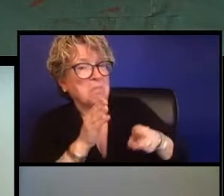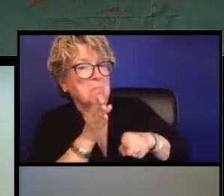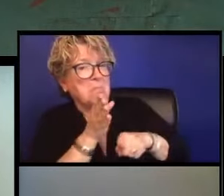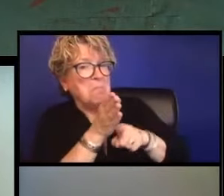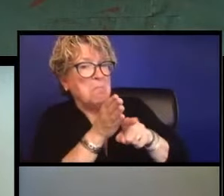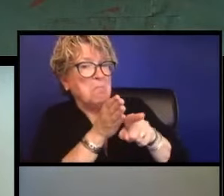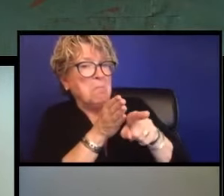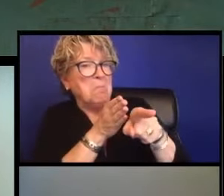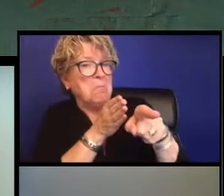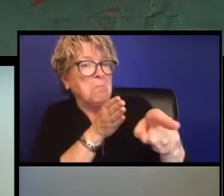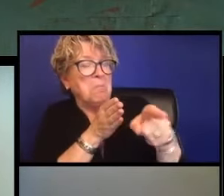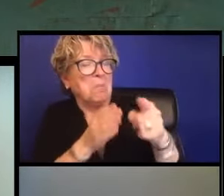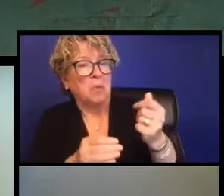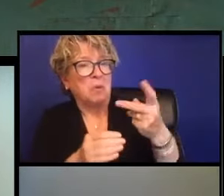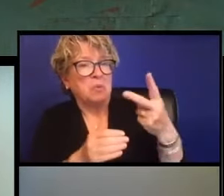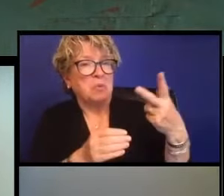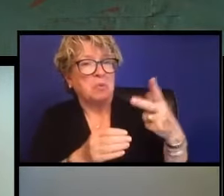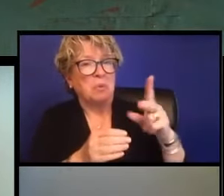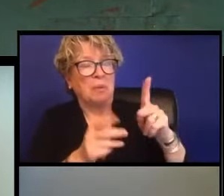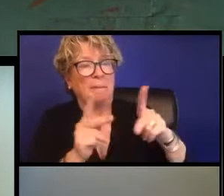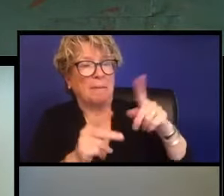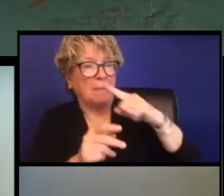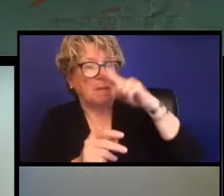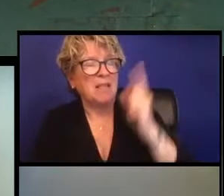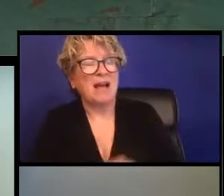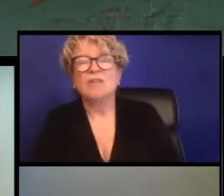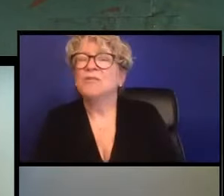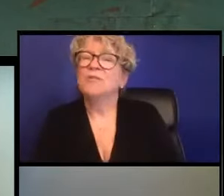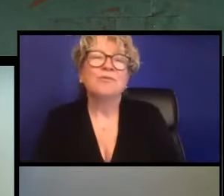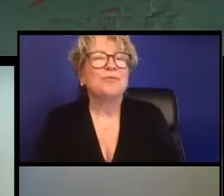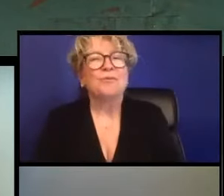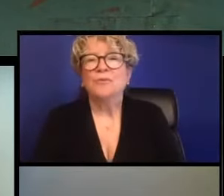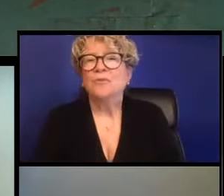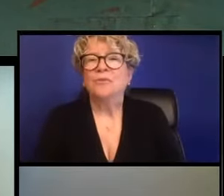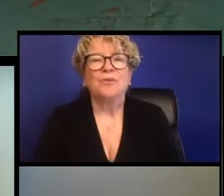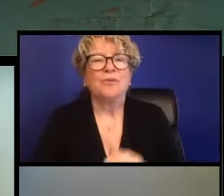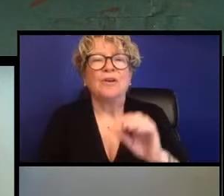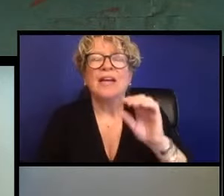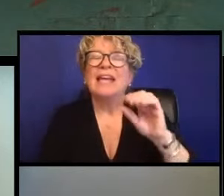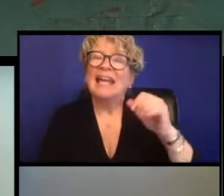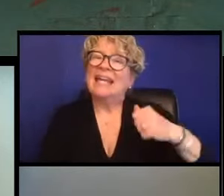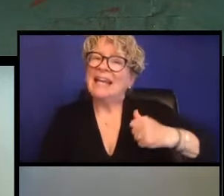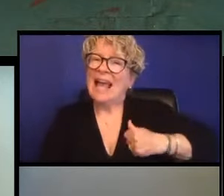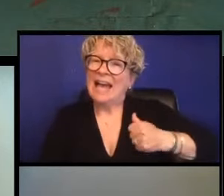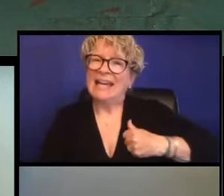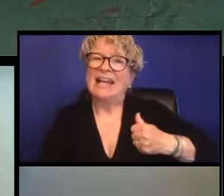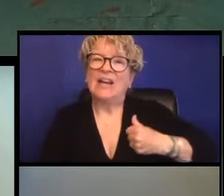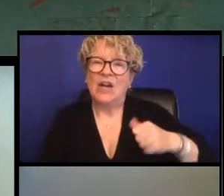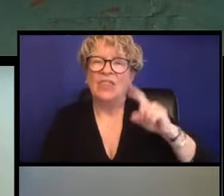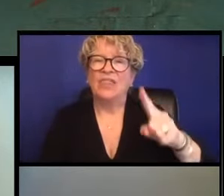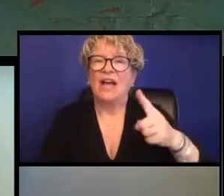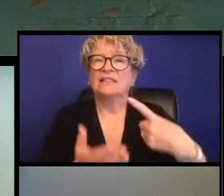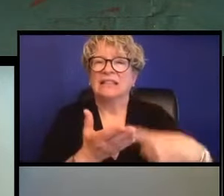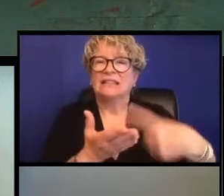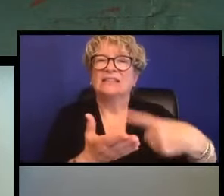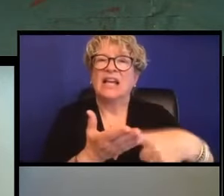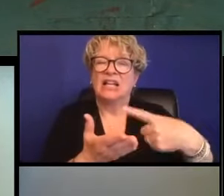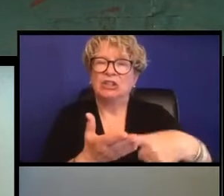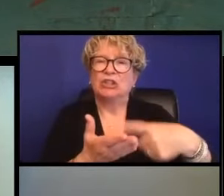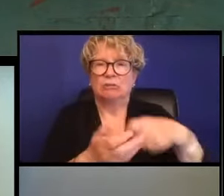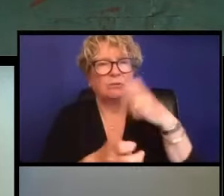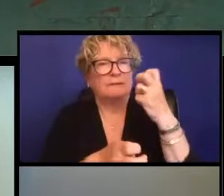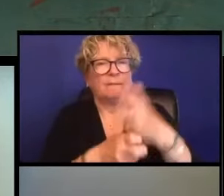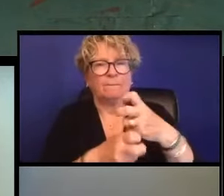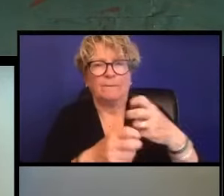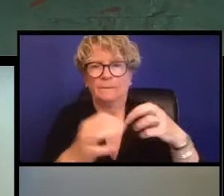those conversations are particularly difficult in the Canadian sphere, where in some ways